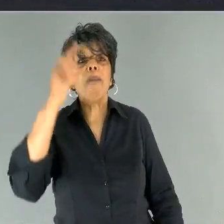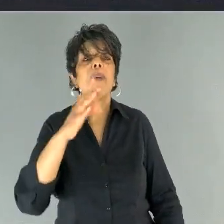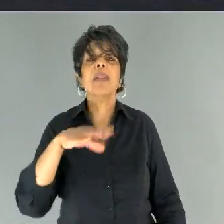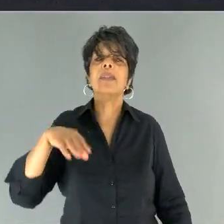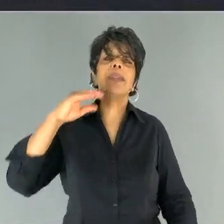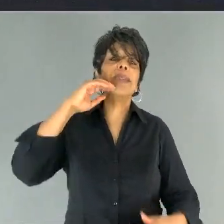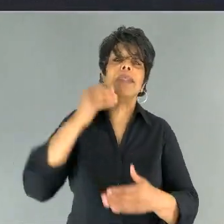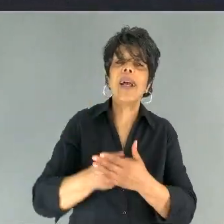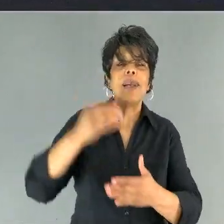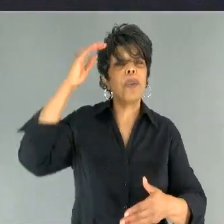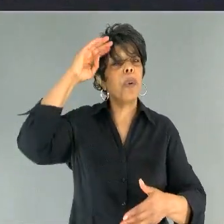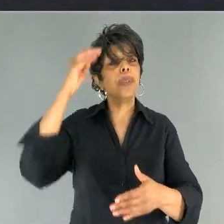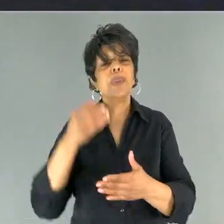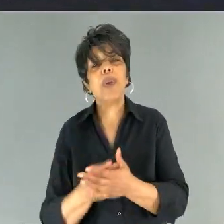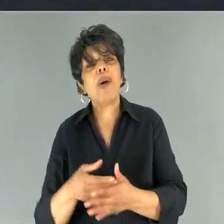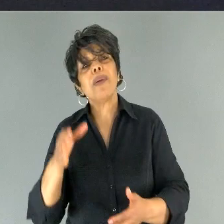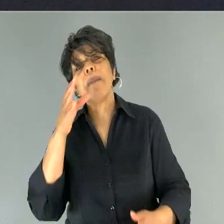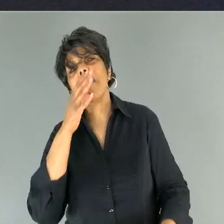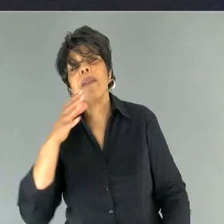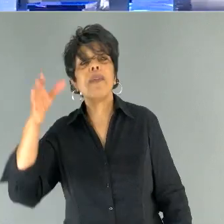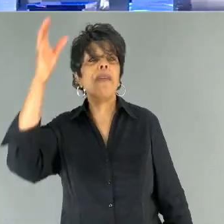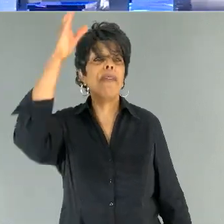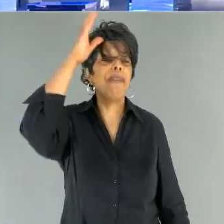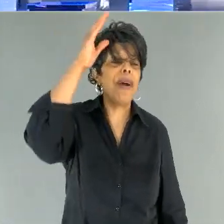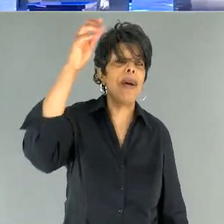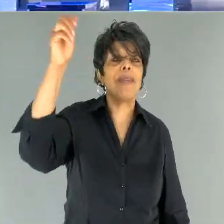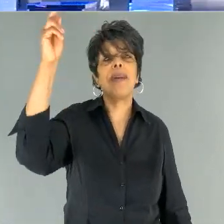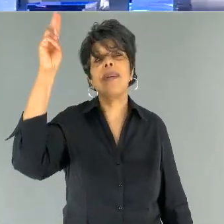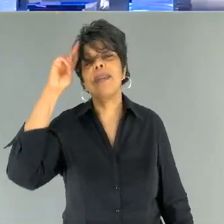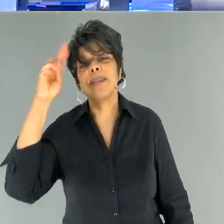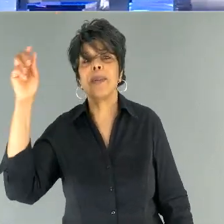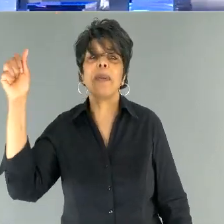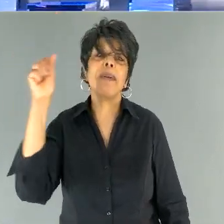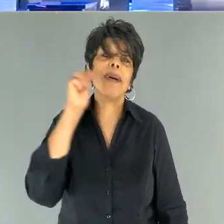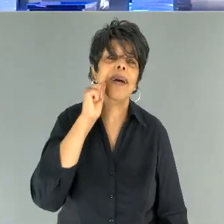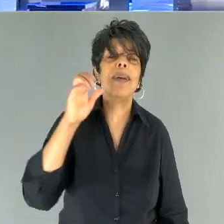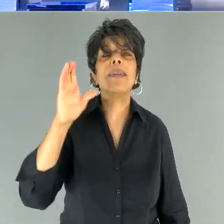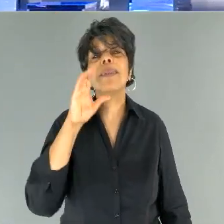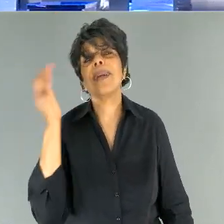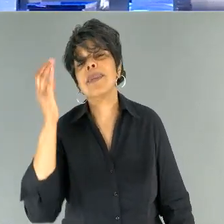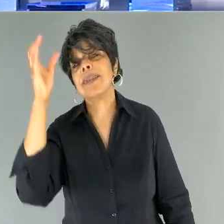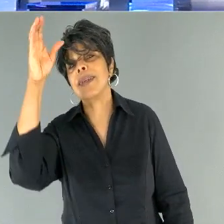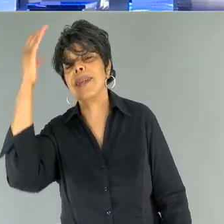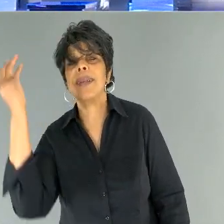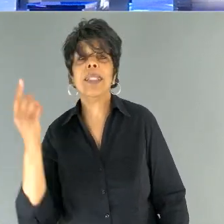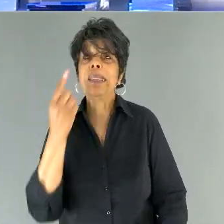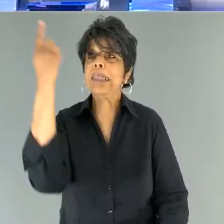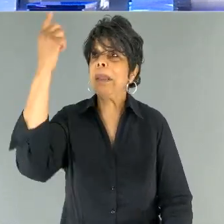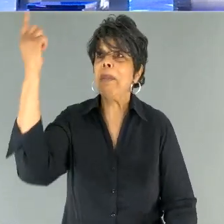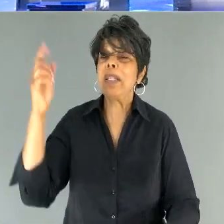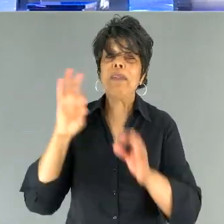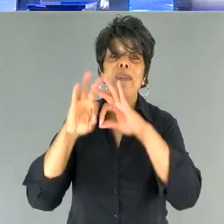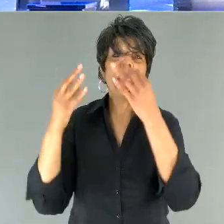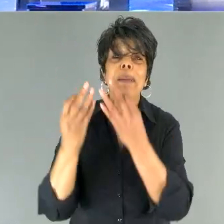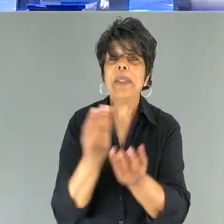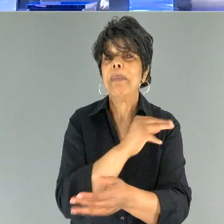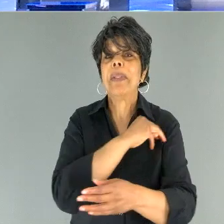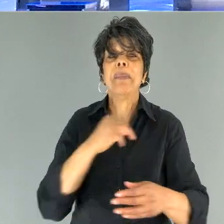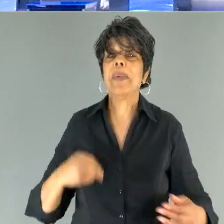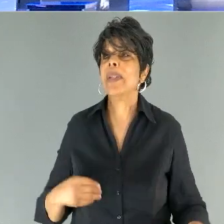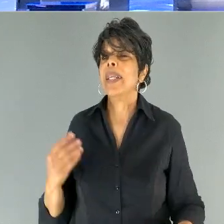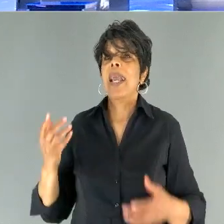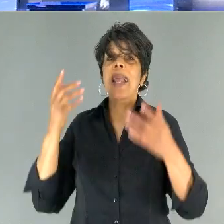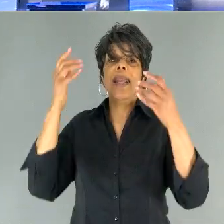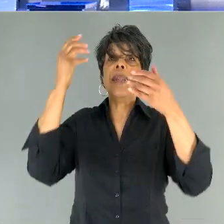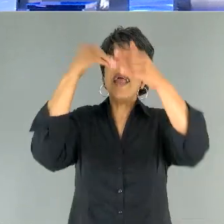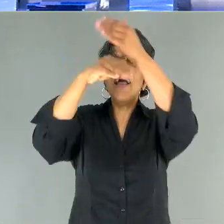do better than that. All of heaven rejoices. I don't think you heard what I said. There's a party that's happening